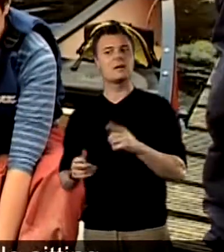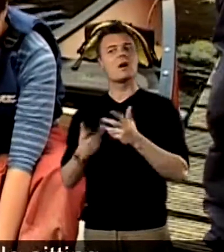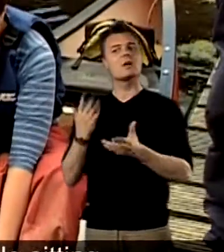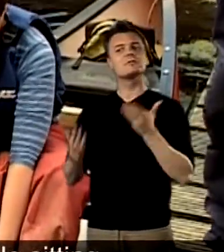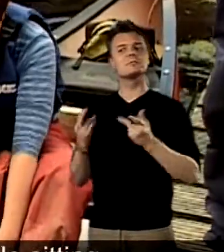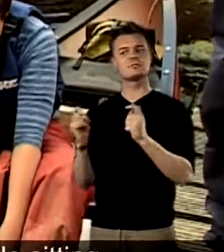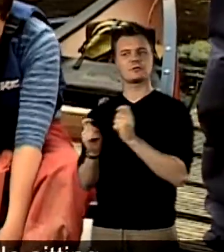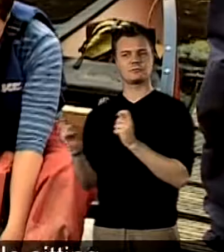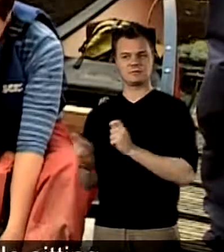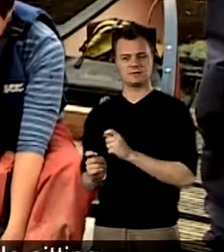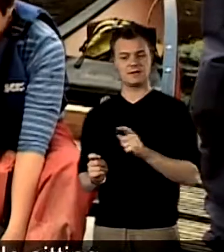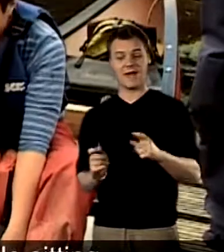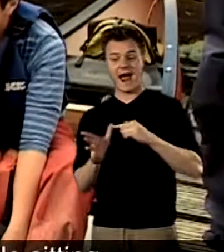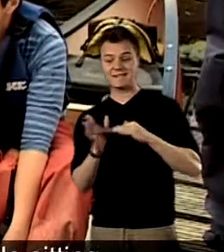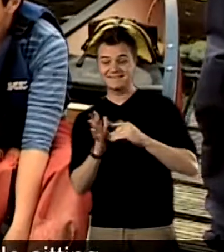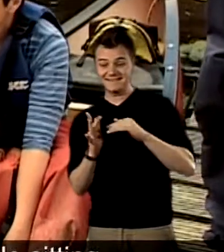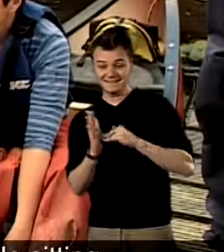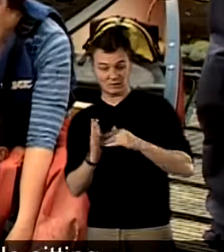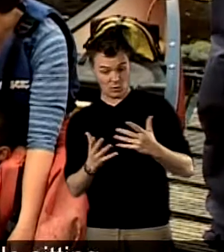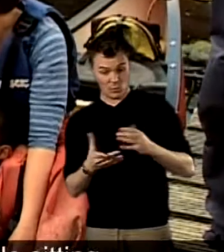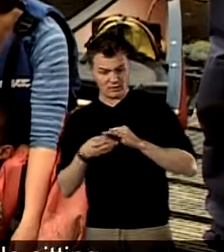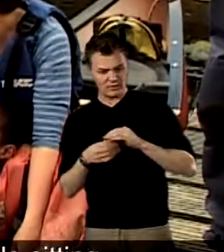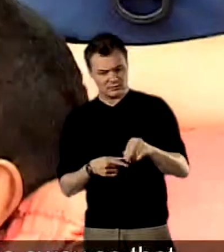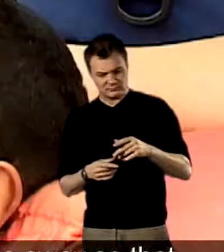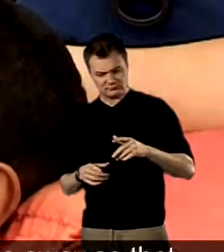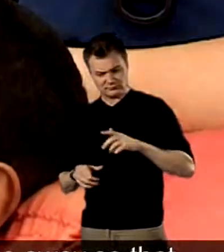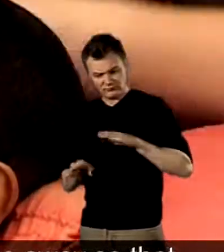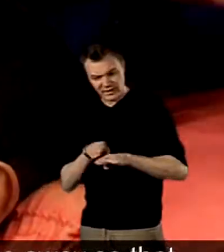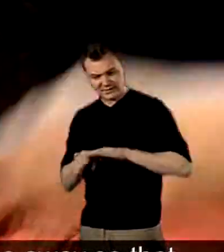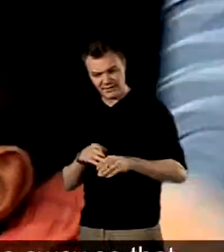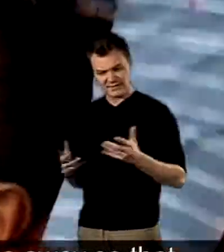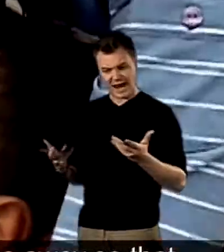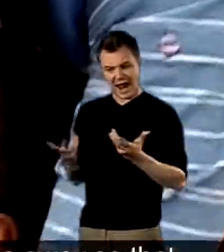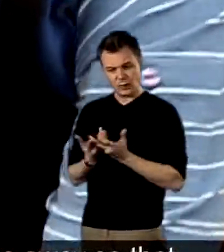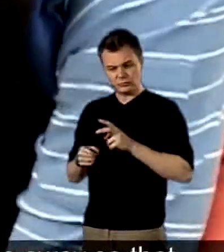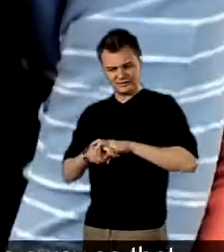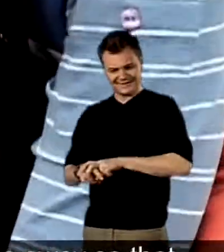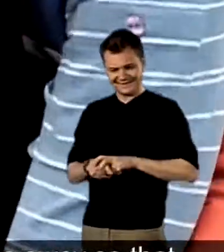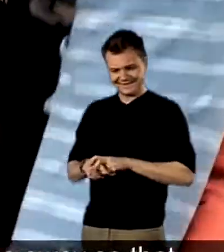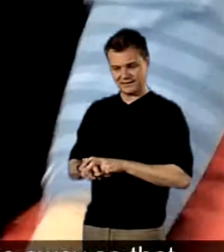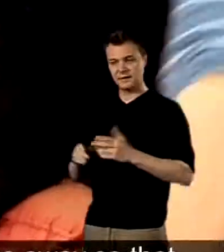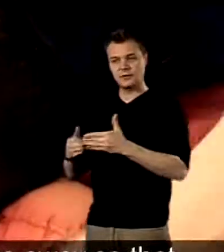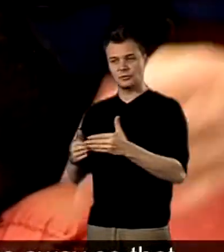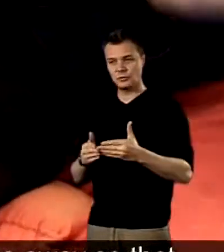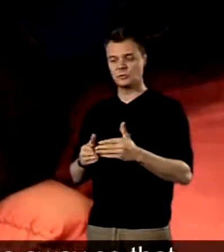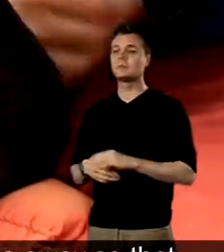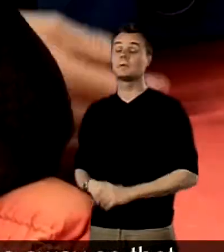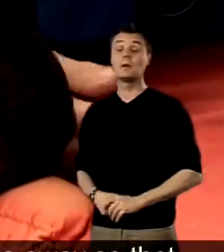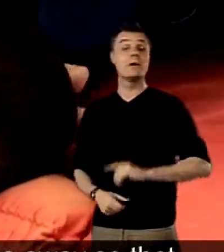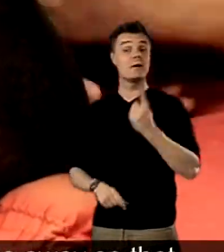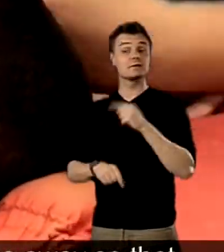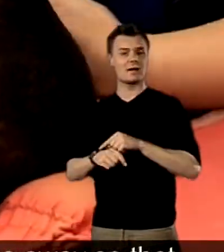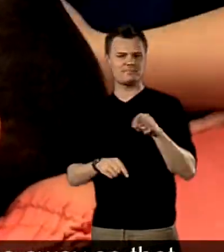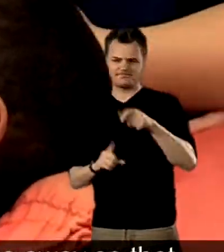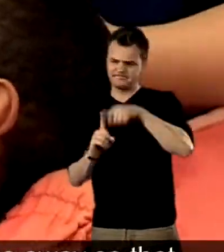have been practising comfortable sitting positions for the canoe. It was the first time that Aziz was away, so that was